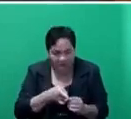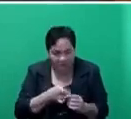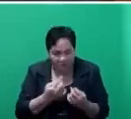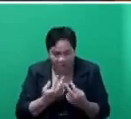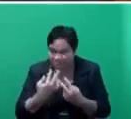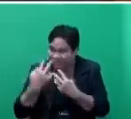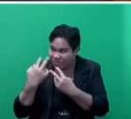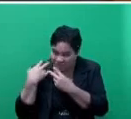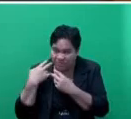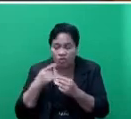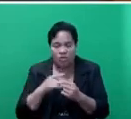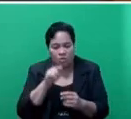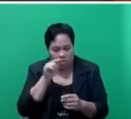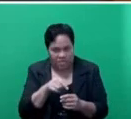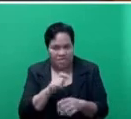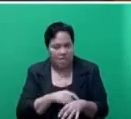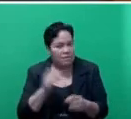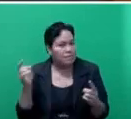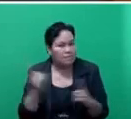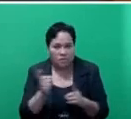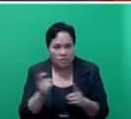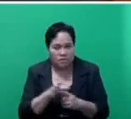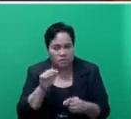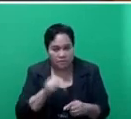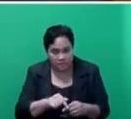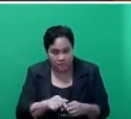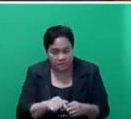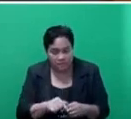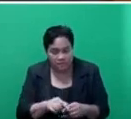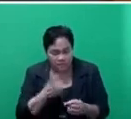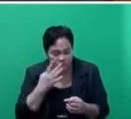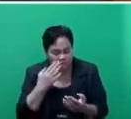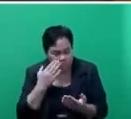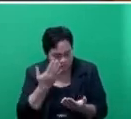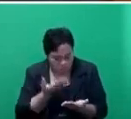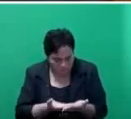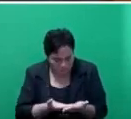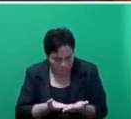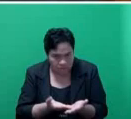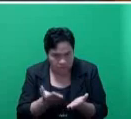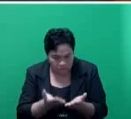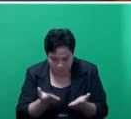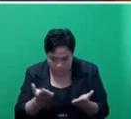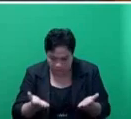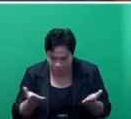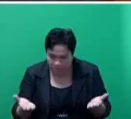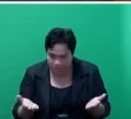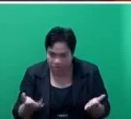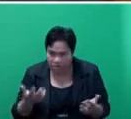truth. And Honourable Speaker, it would appear from the turnout of the